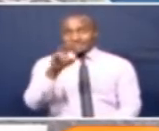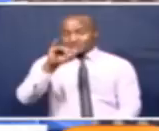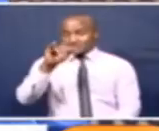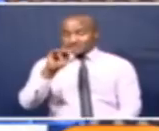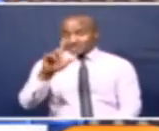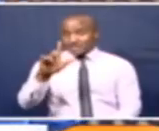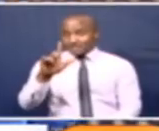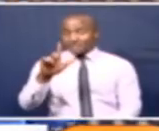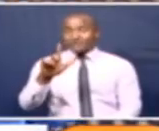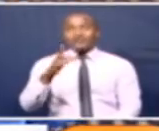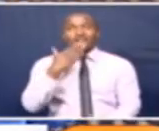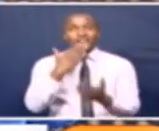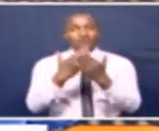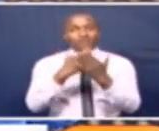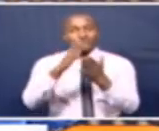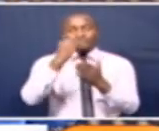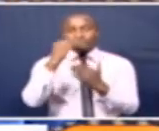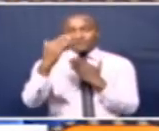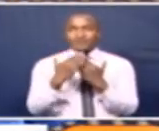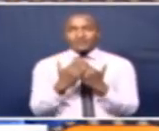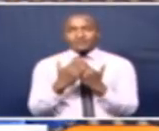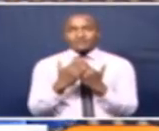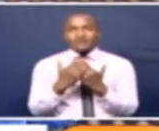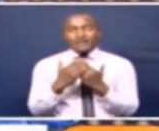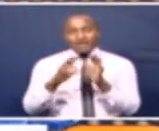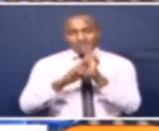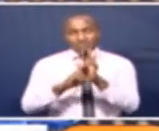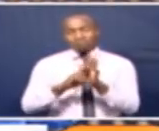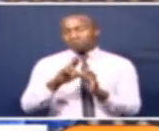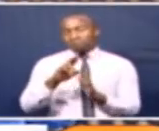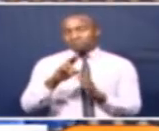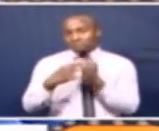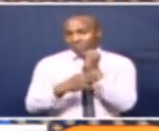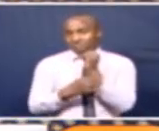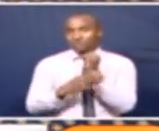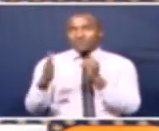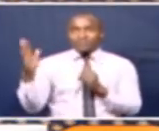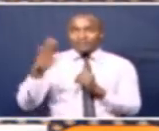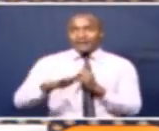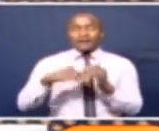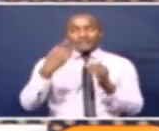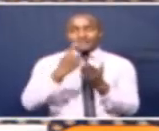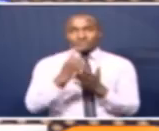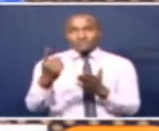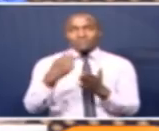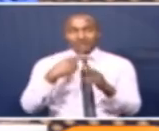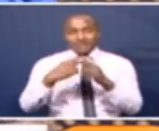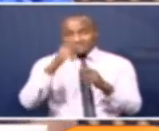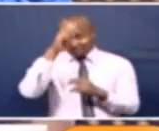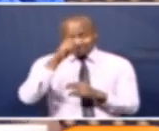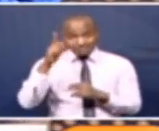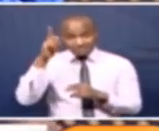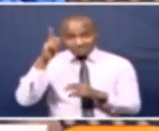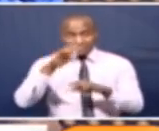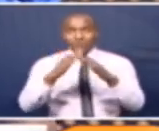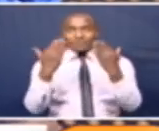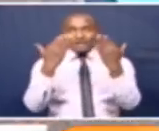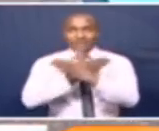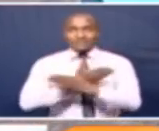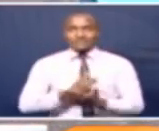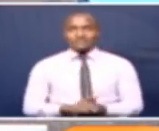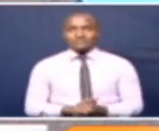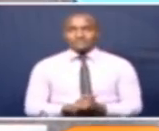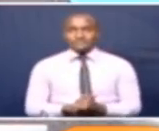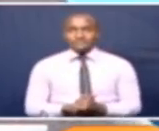Live. We thank you so much for your feedback. I was sitting in for Jeff Koinange this evening. He'll be back with you next week. My name is Lillian Muli. Good night.